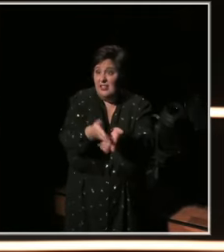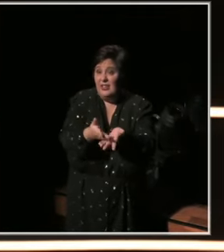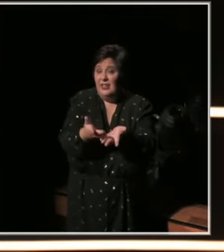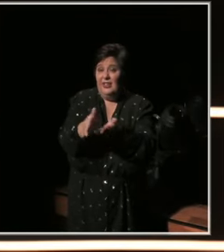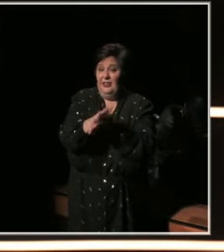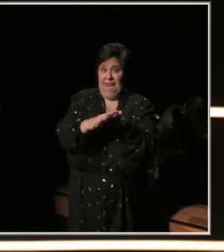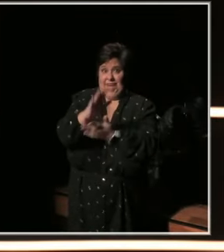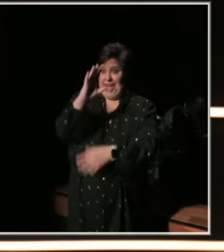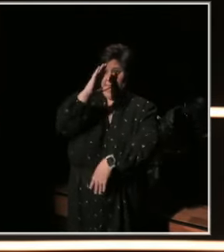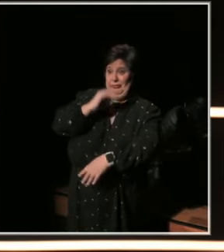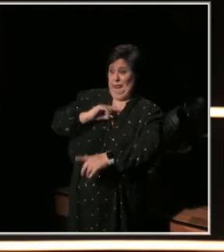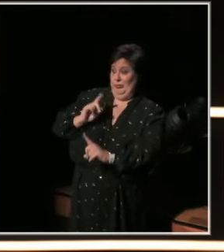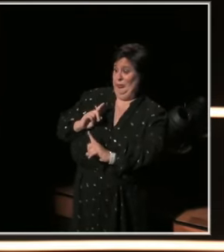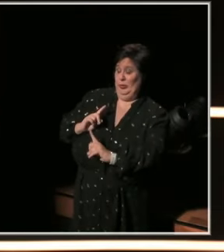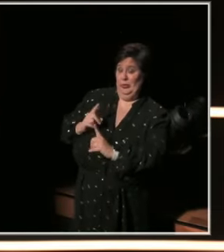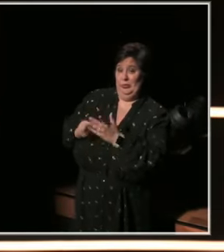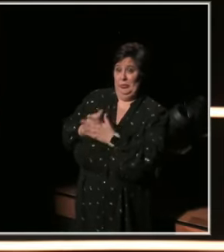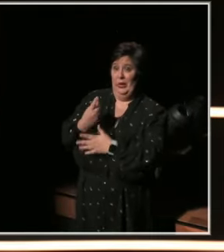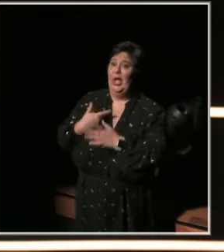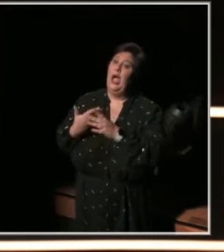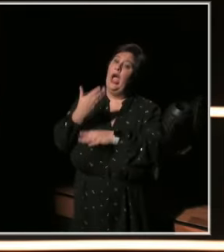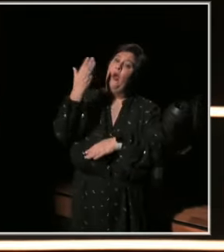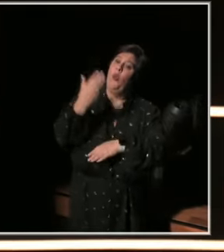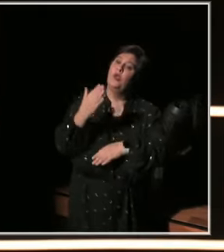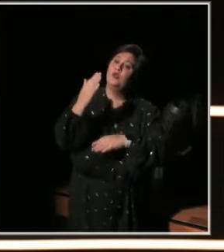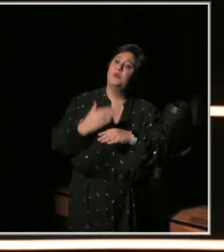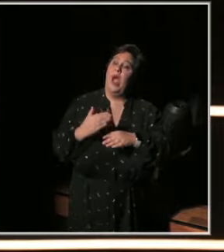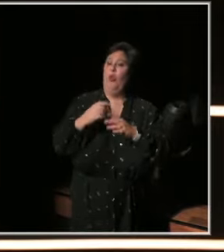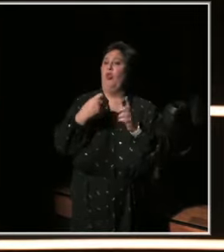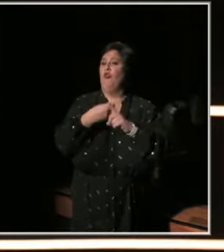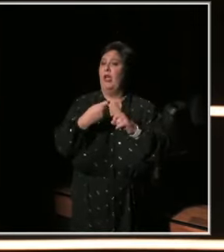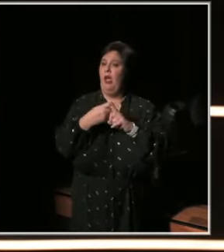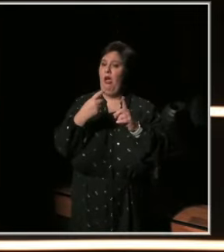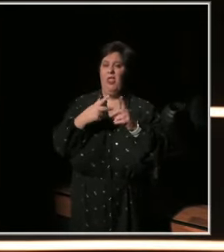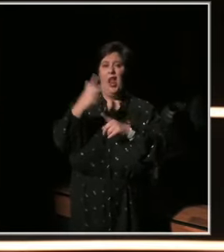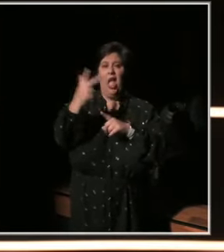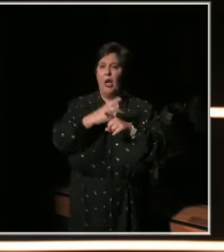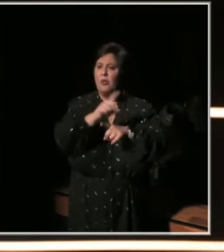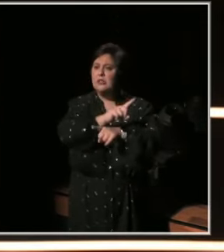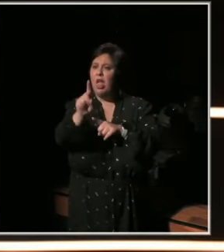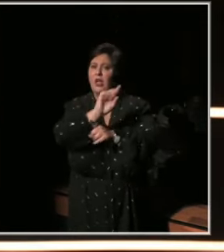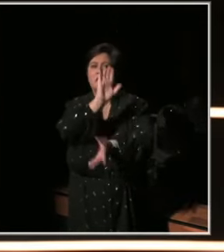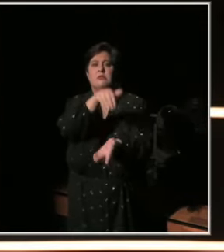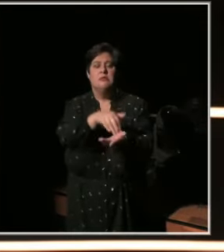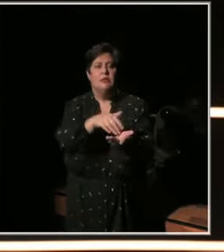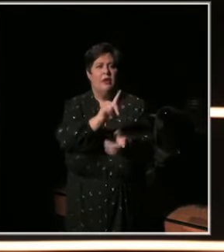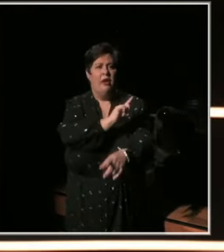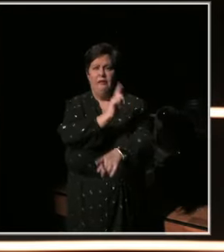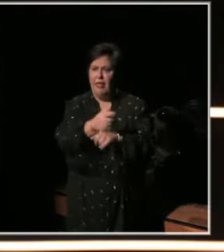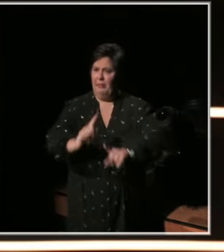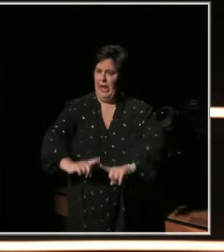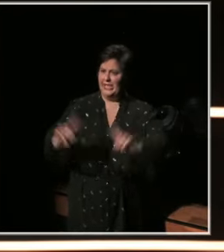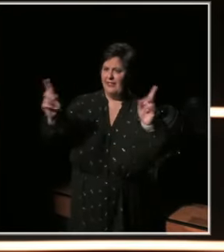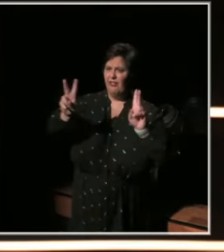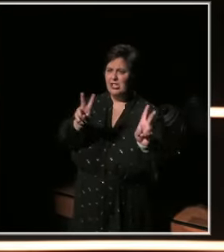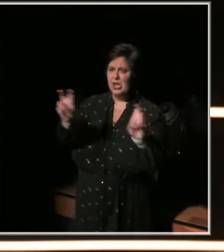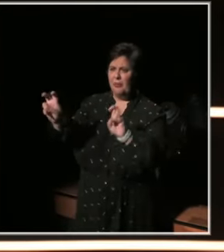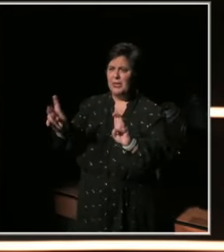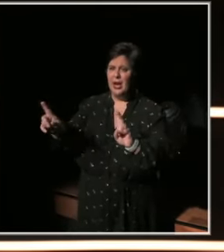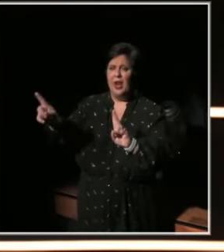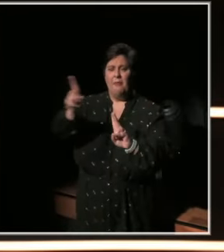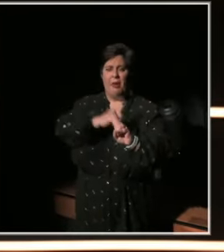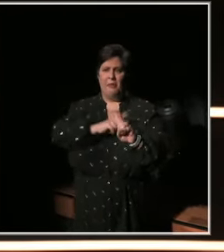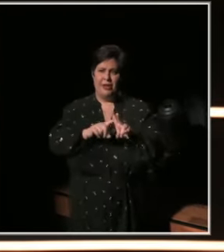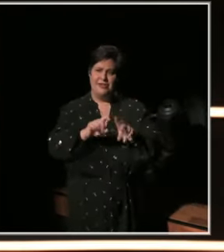really inform us. I went to South Korea, ended up there 8 weeks later. I was filming a completely different subject, but because